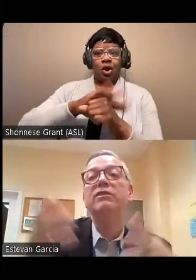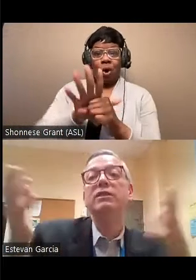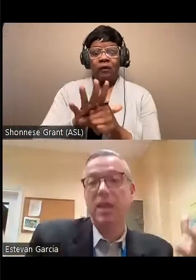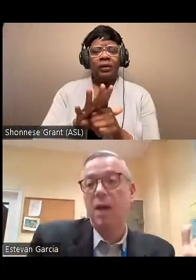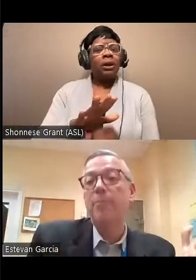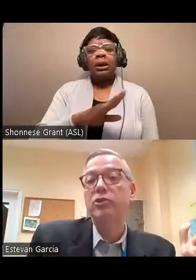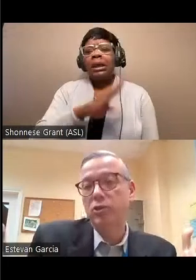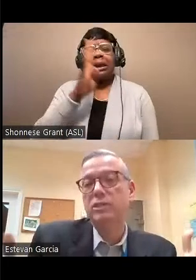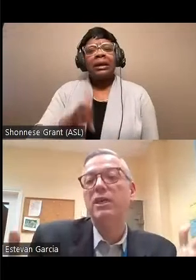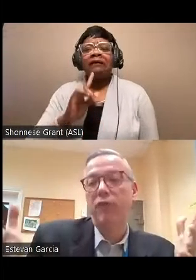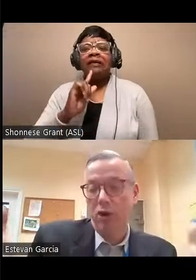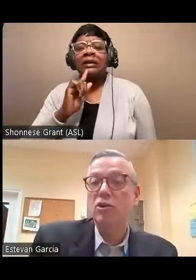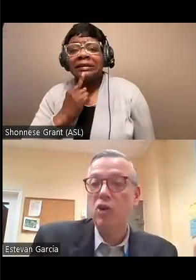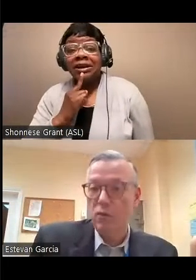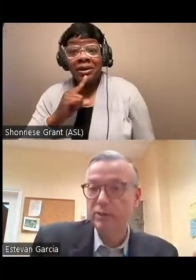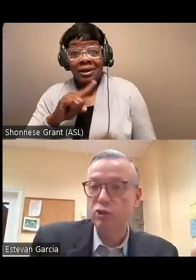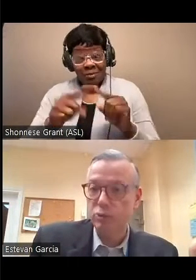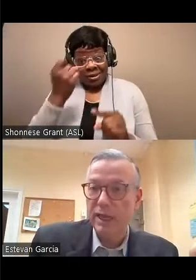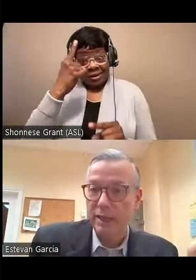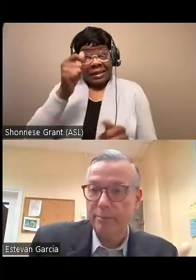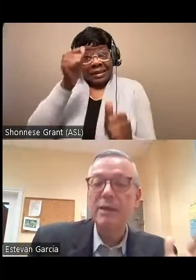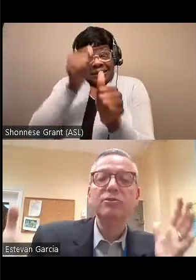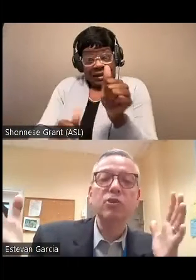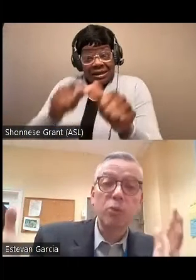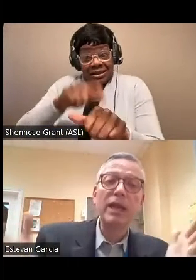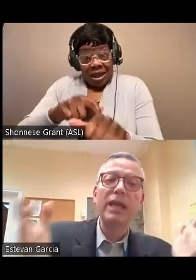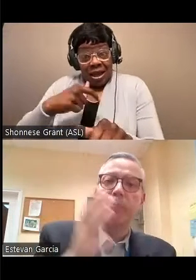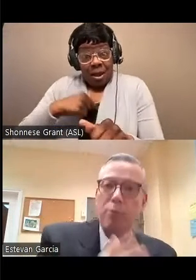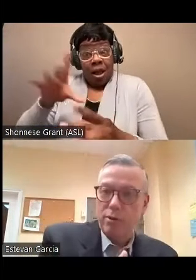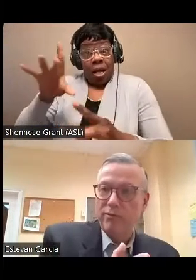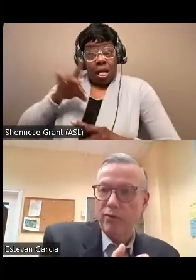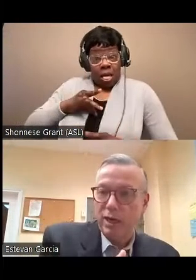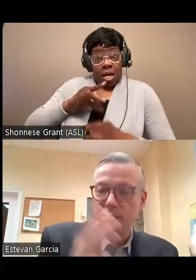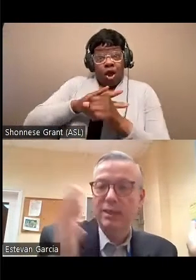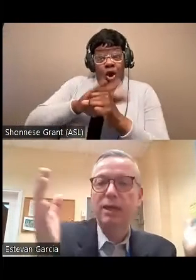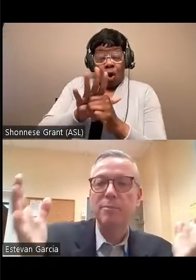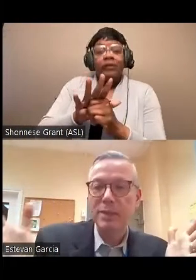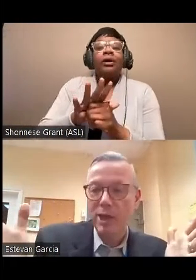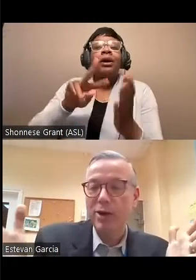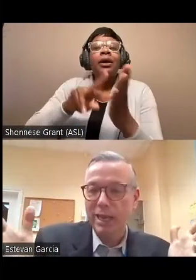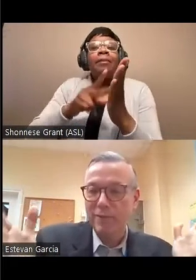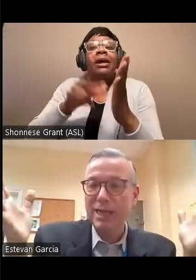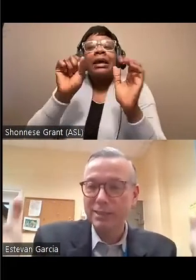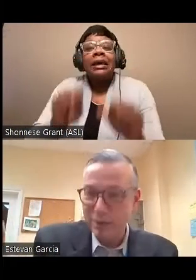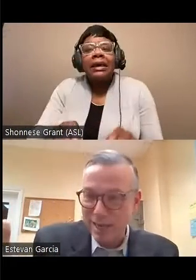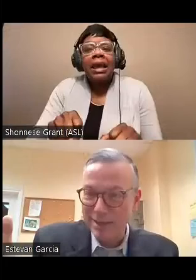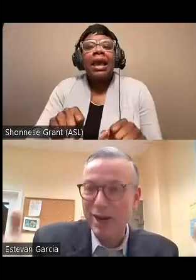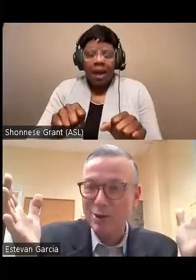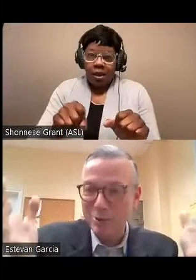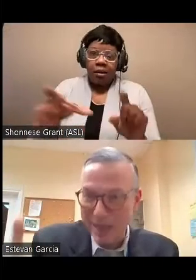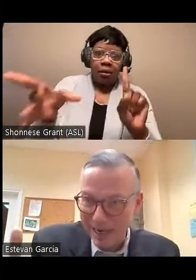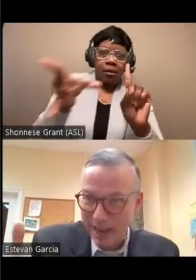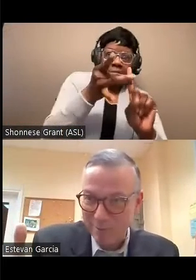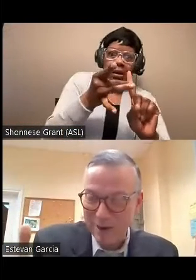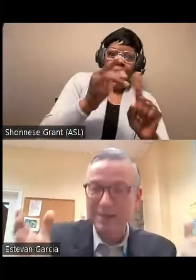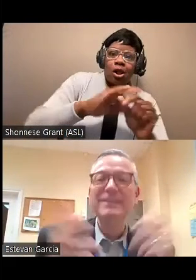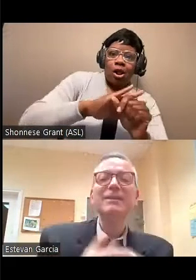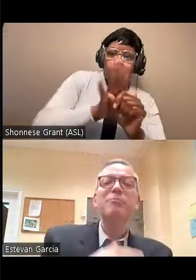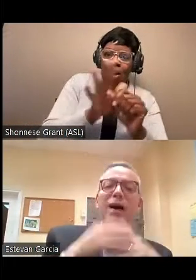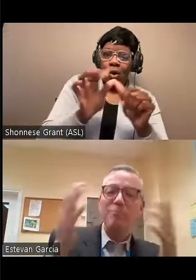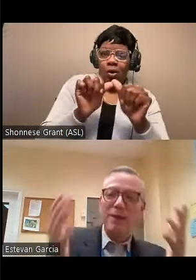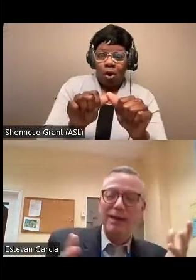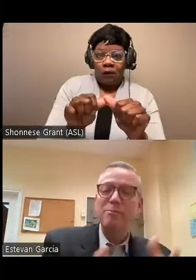times gives the opportunity for long COVID to develop. So really important for us, and I give thanks every day that I don't get it again,